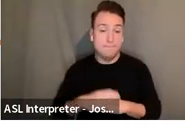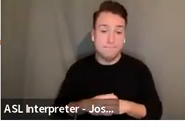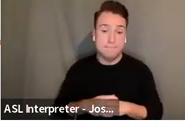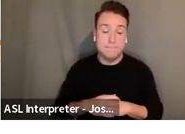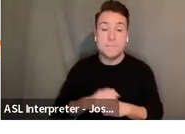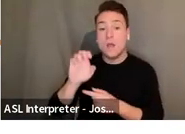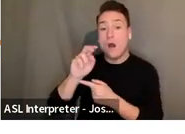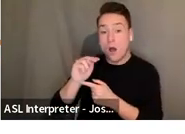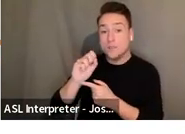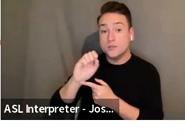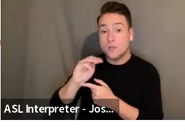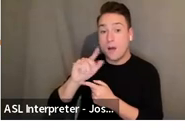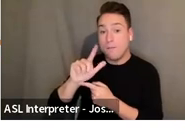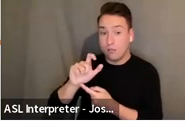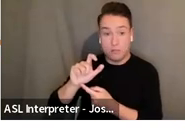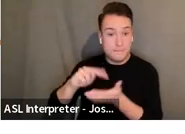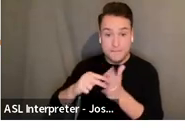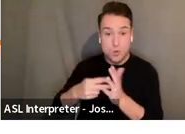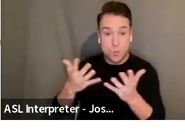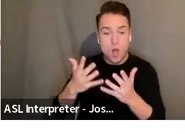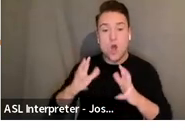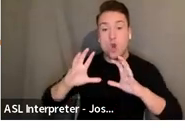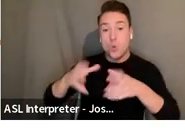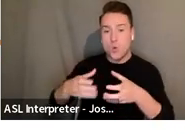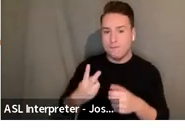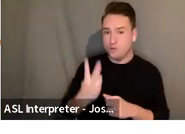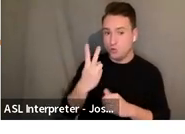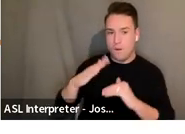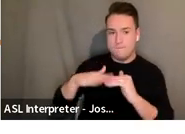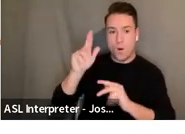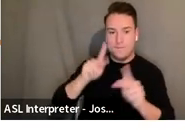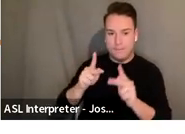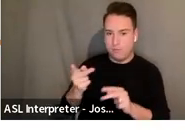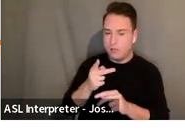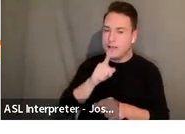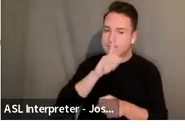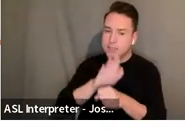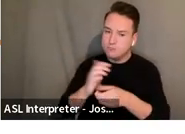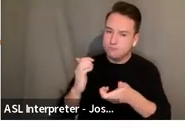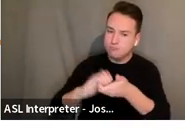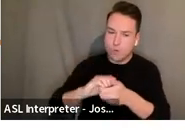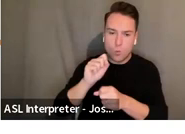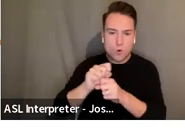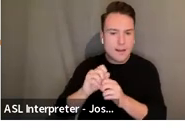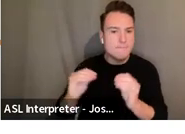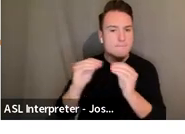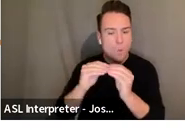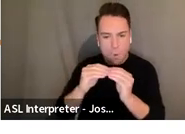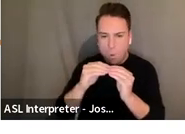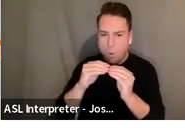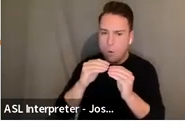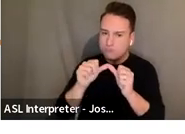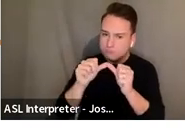Ensemble, a group of two or more people committed to working together over time to develop a distinct